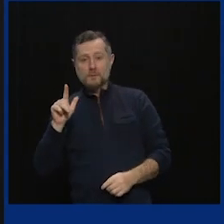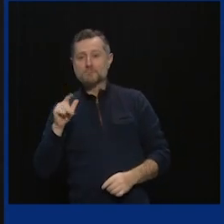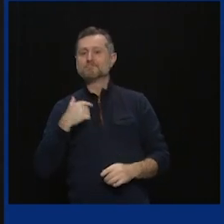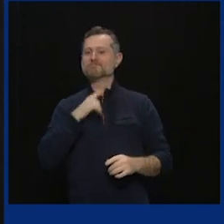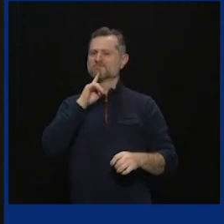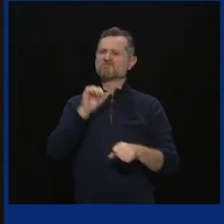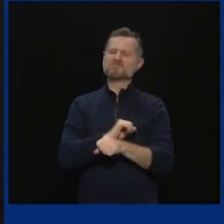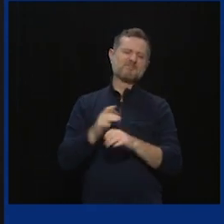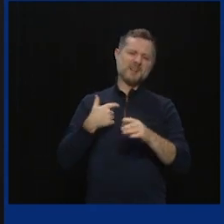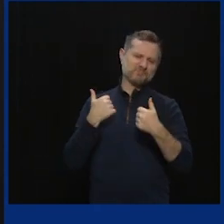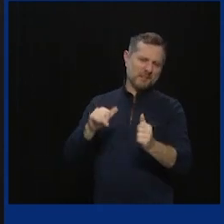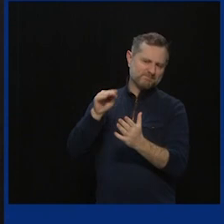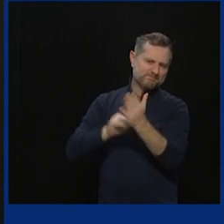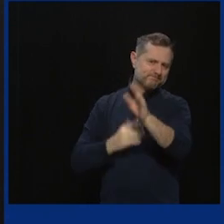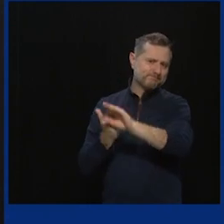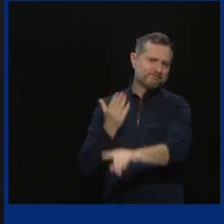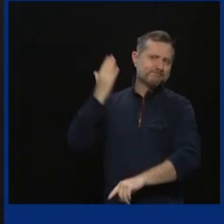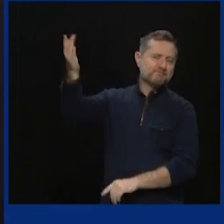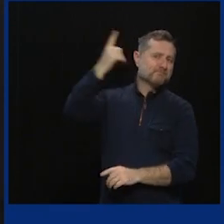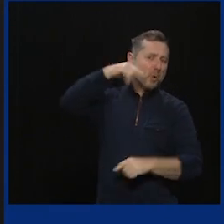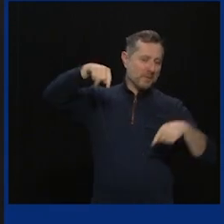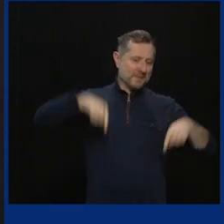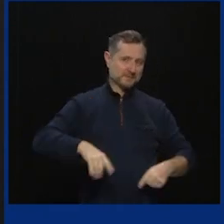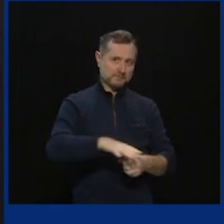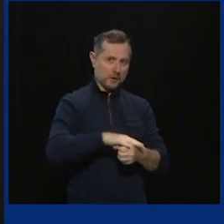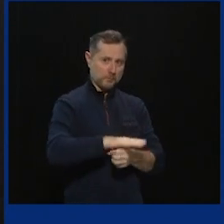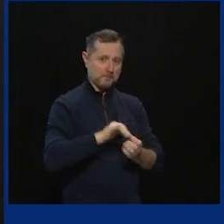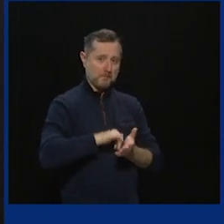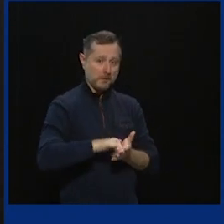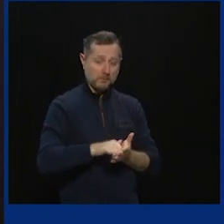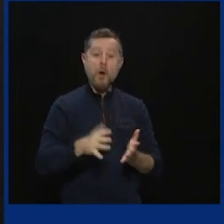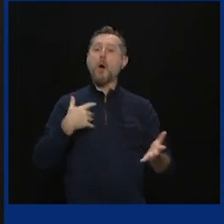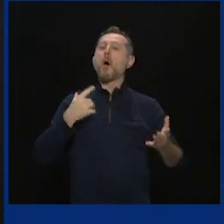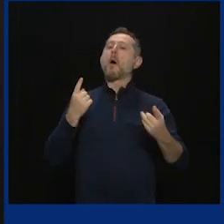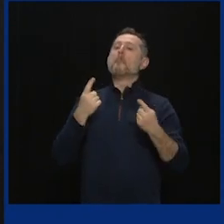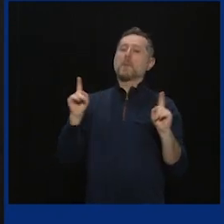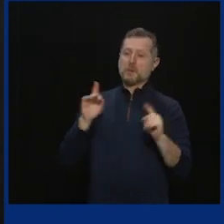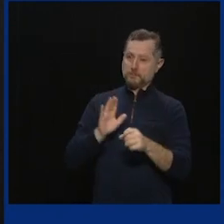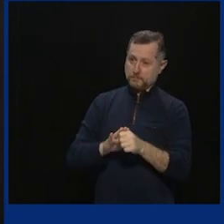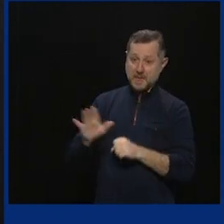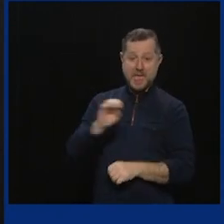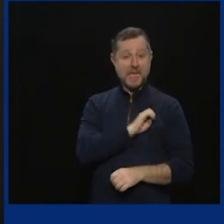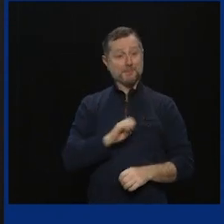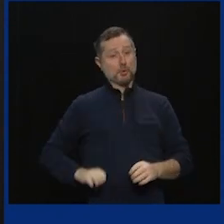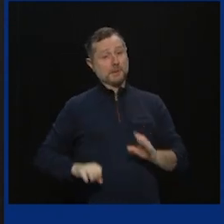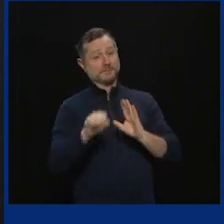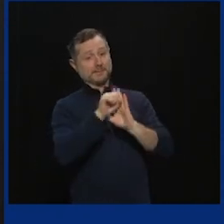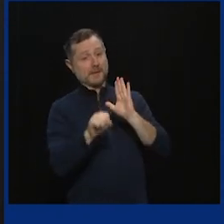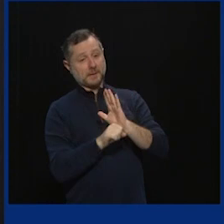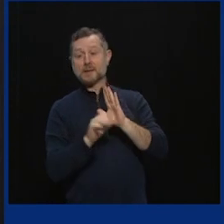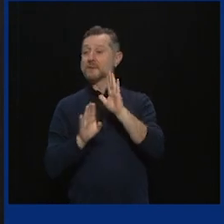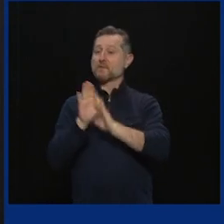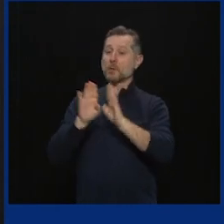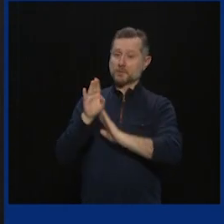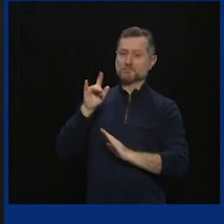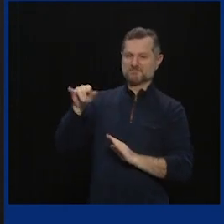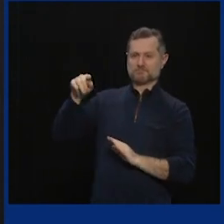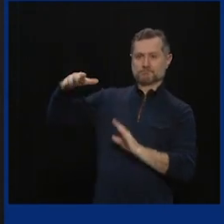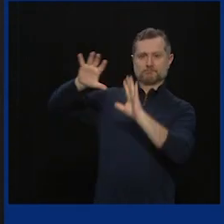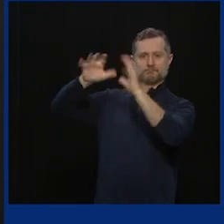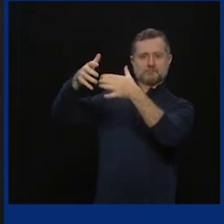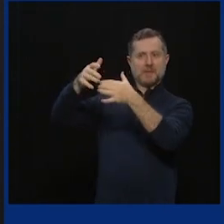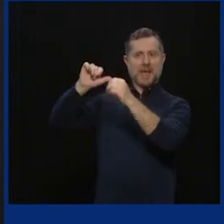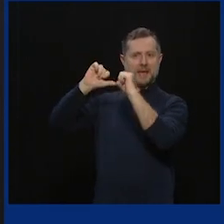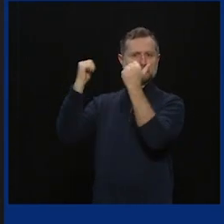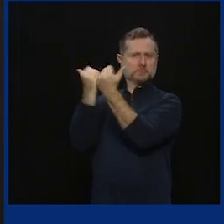Manhattan. And to the credit of the Empire State Development, which is the oversight agency, they decided to put $20 million in because we